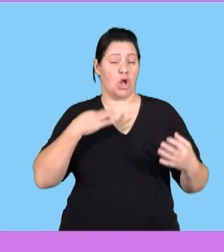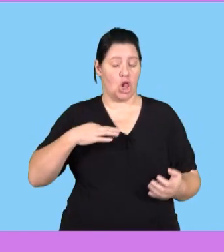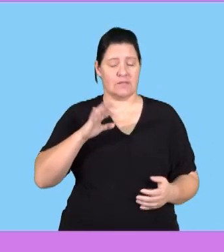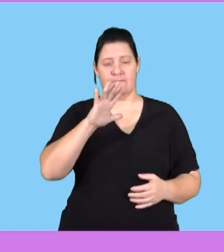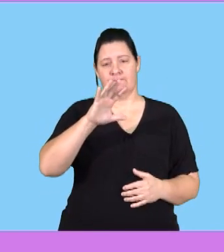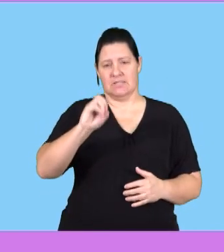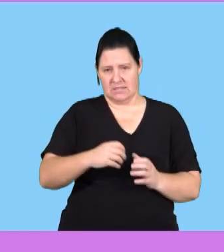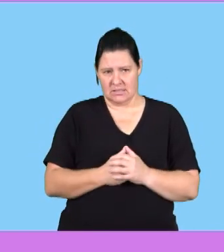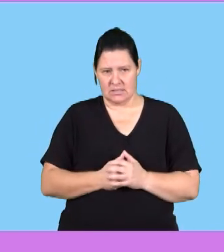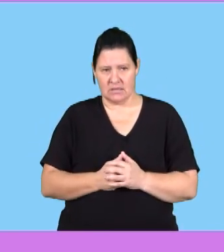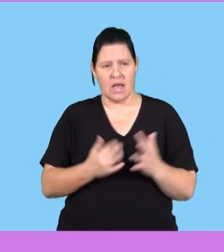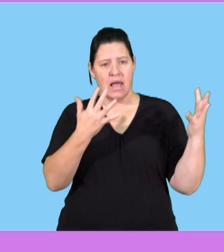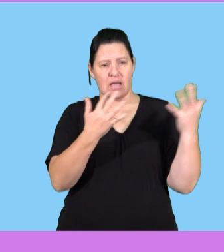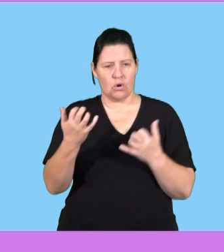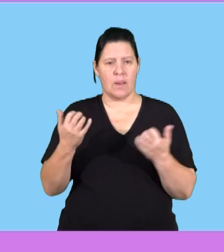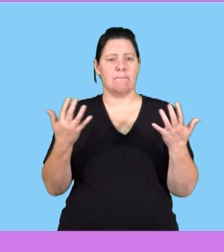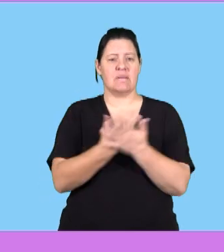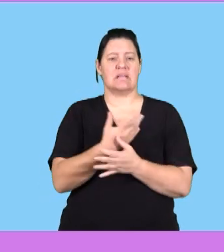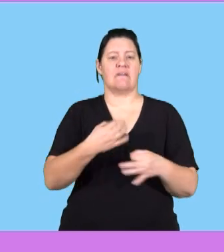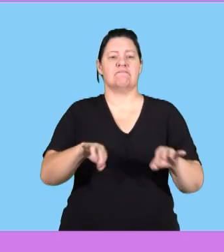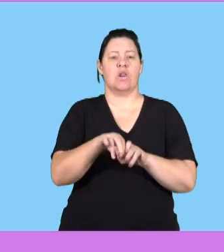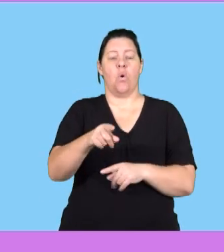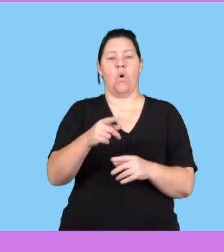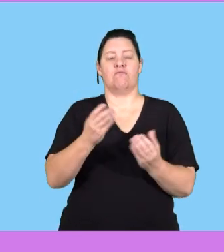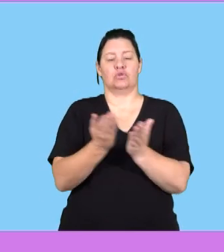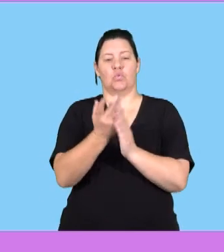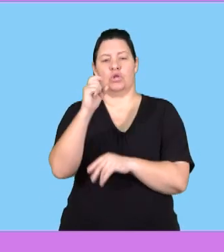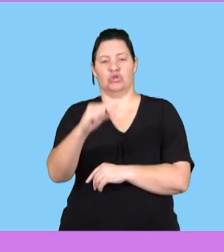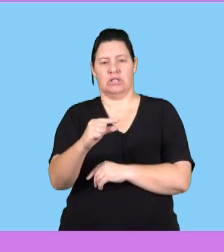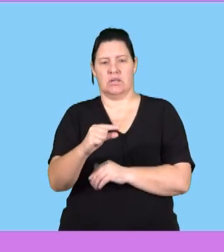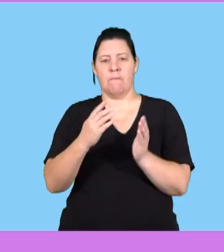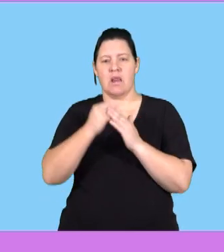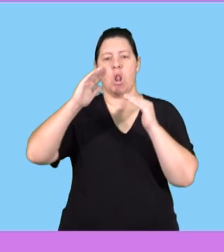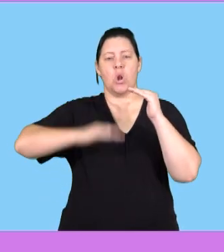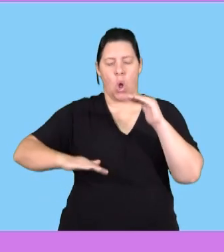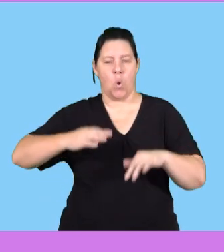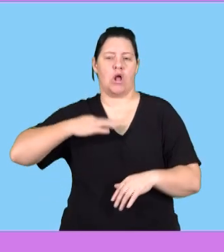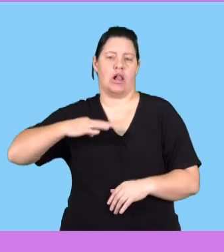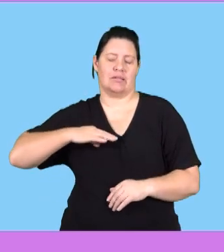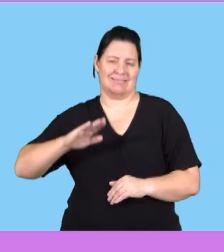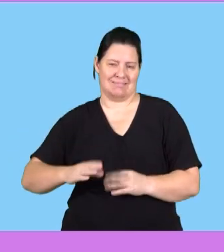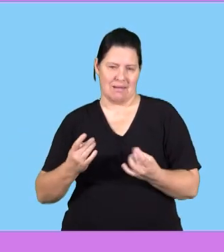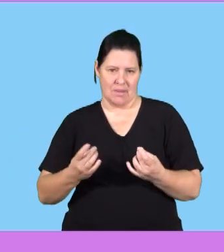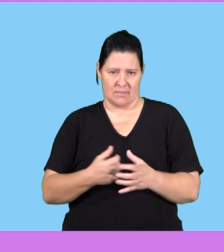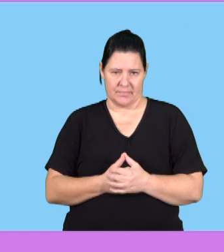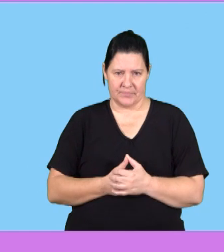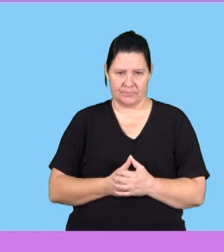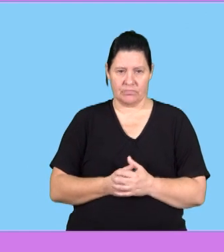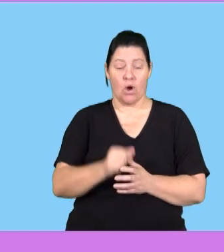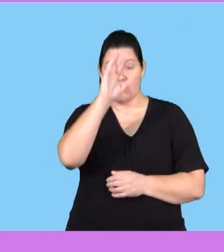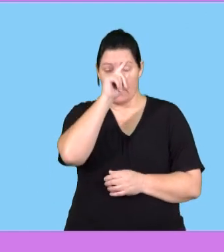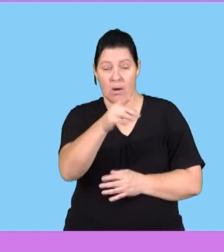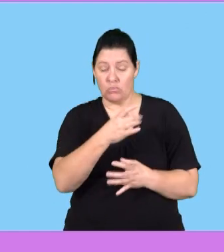50. Calculate the missing value at school G, which represents the lowest number of girls. All right.